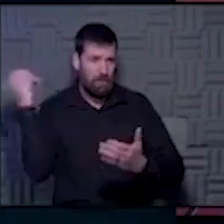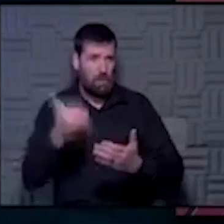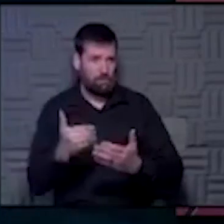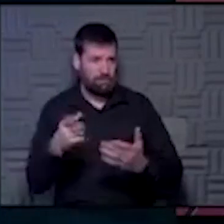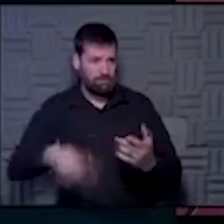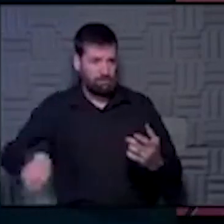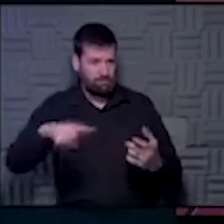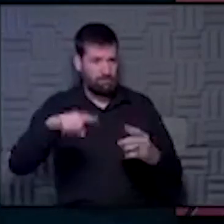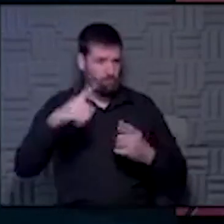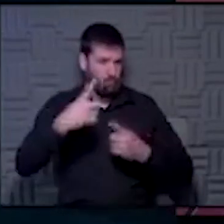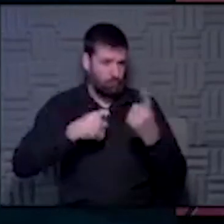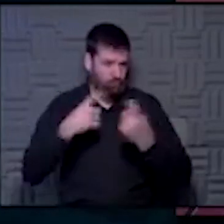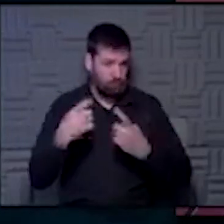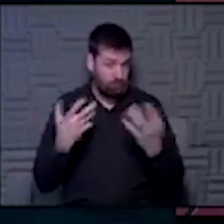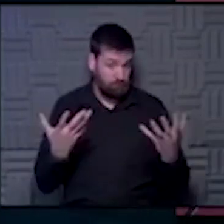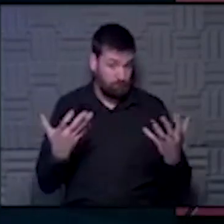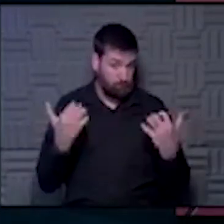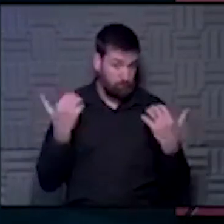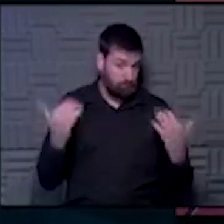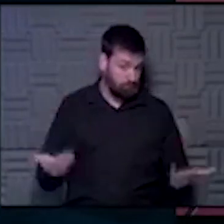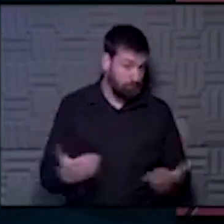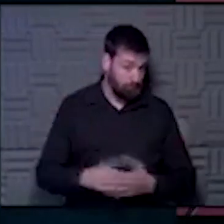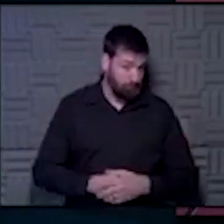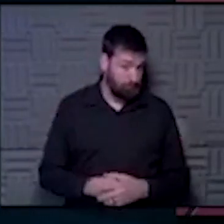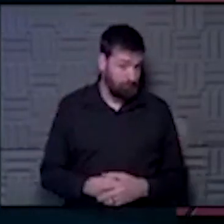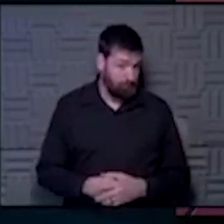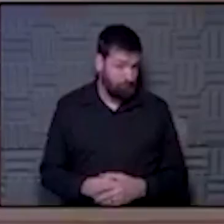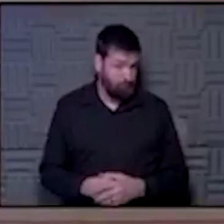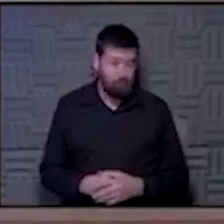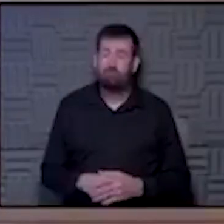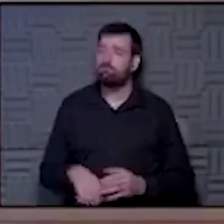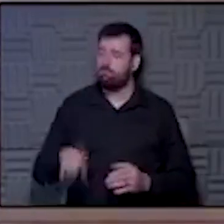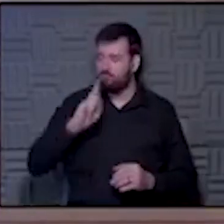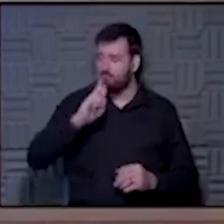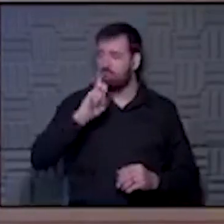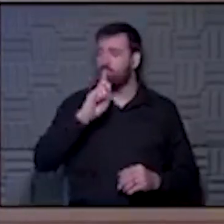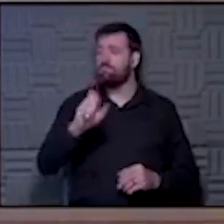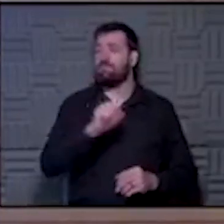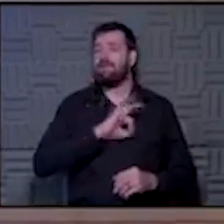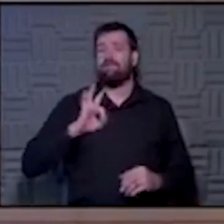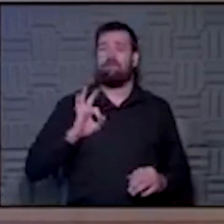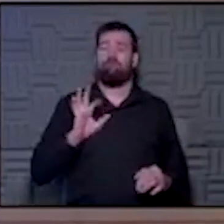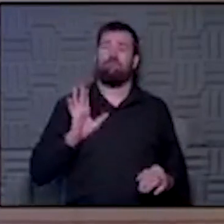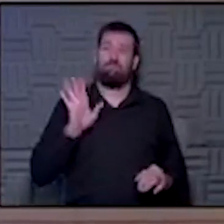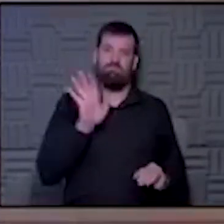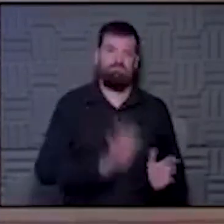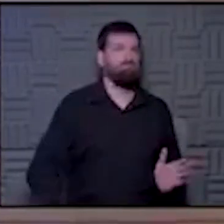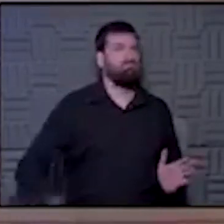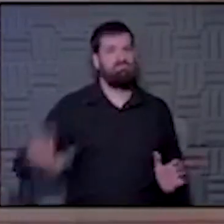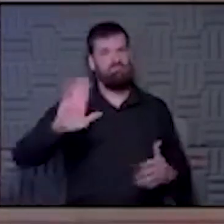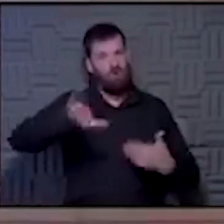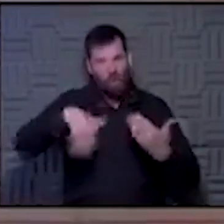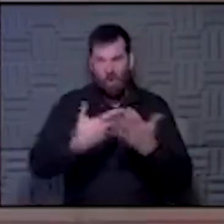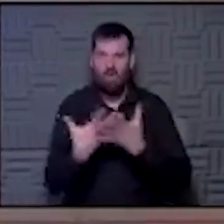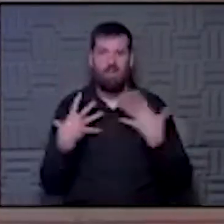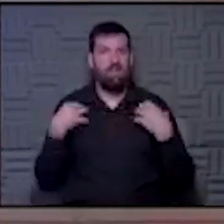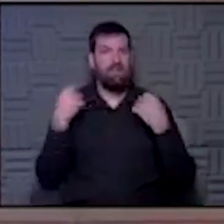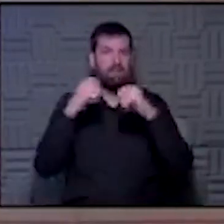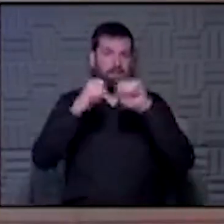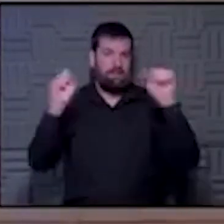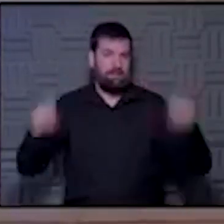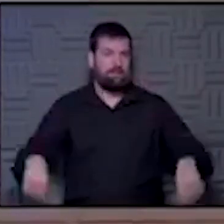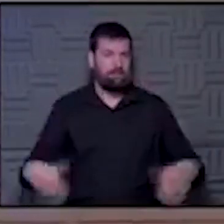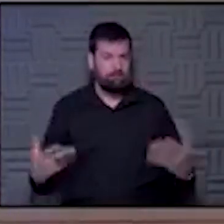those questions and answers. Do you want to give it a shot? Yeah, staffing, I think, across all healthcare settings has been a challenge,